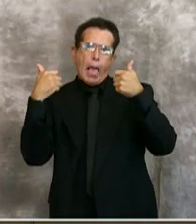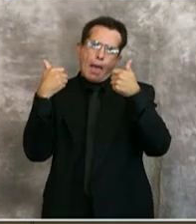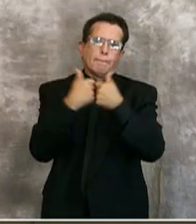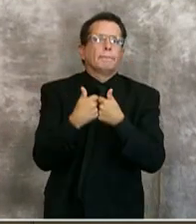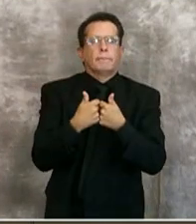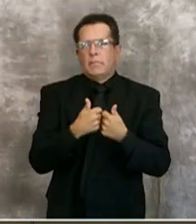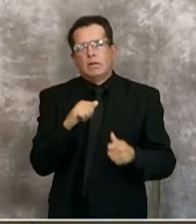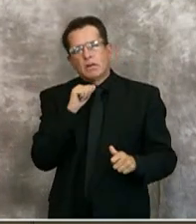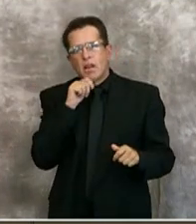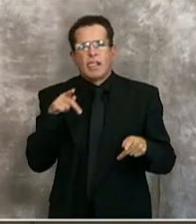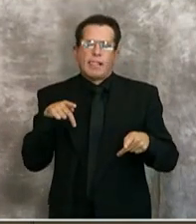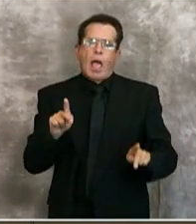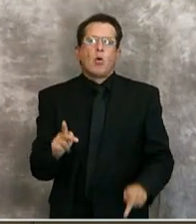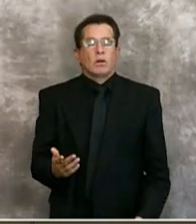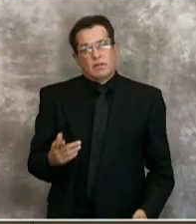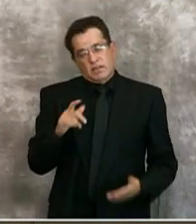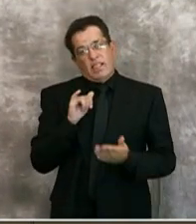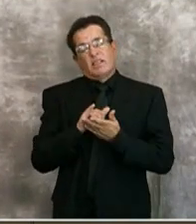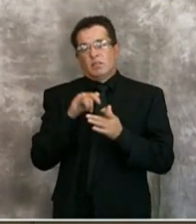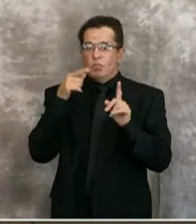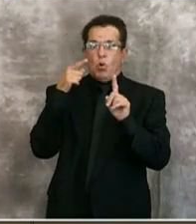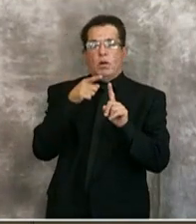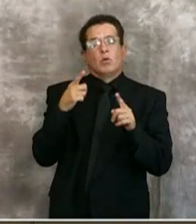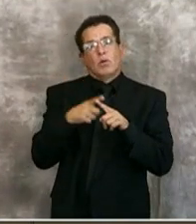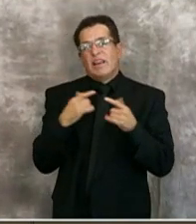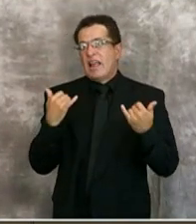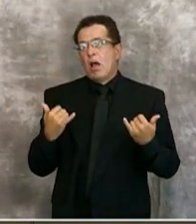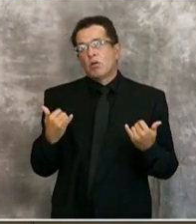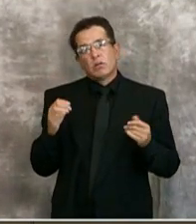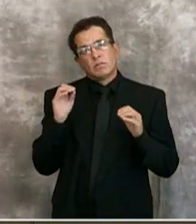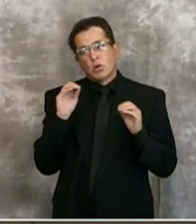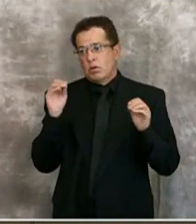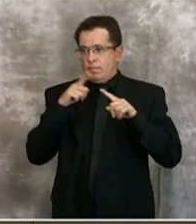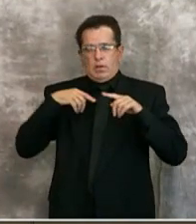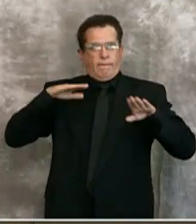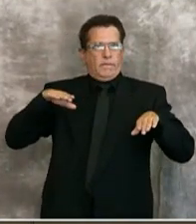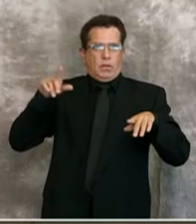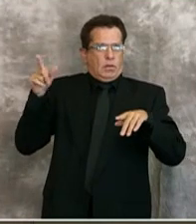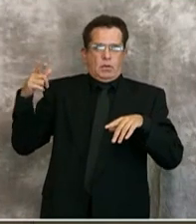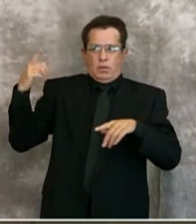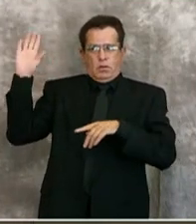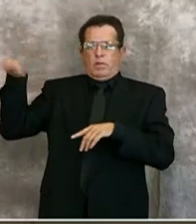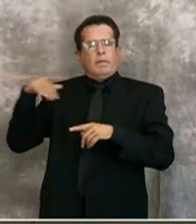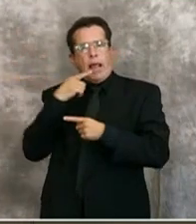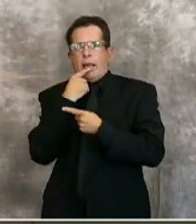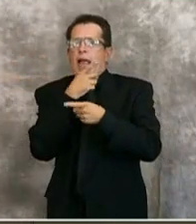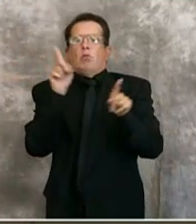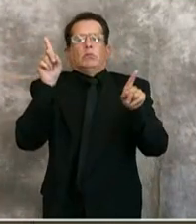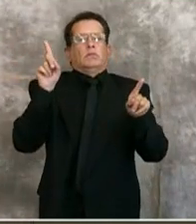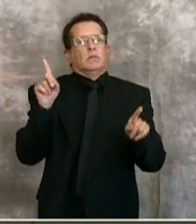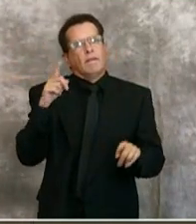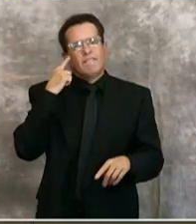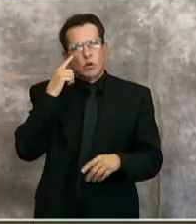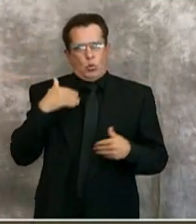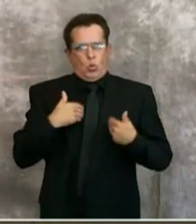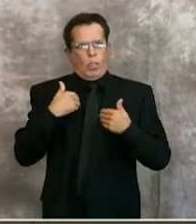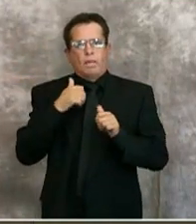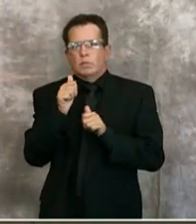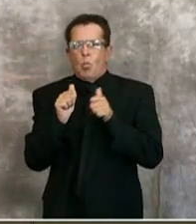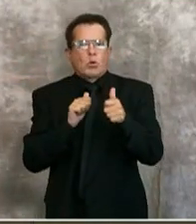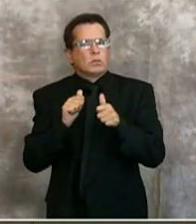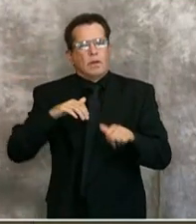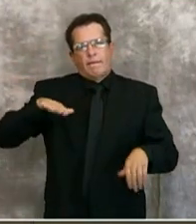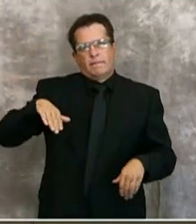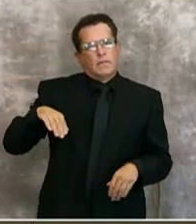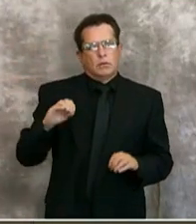So that is where we are at this point. Again, no guidance on youth sports at this time. And Dr. Wooten, if you could